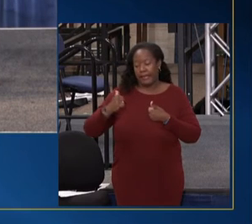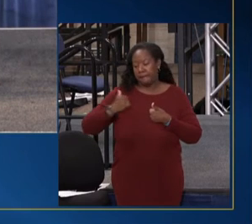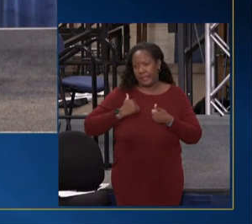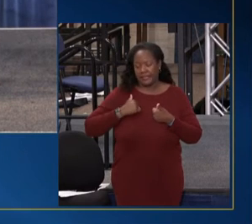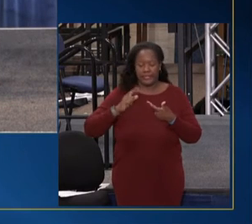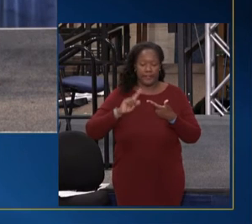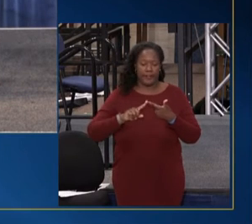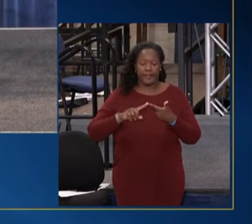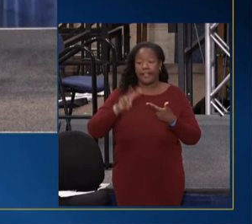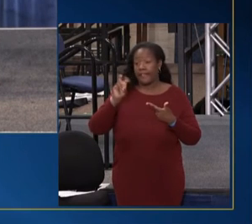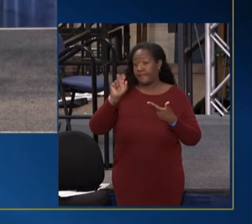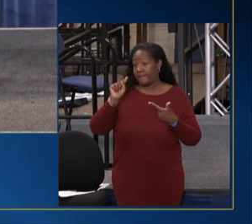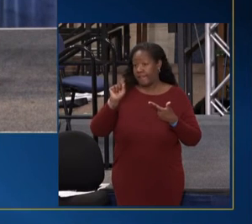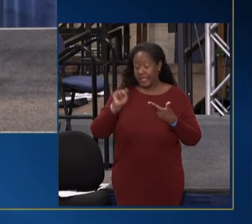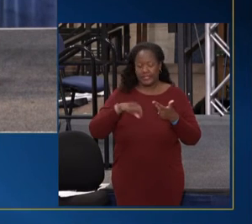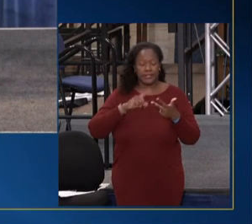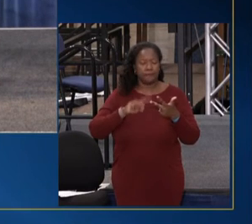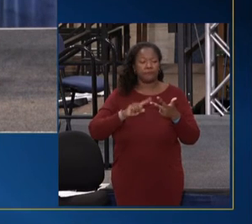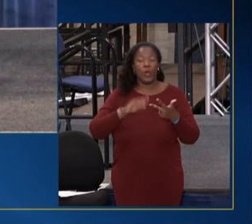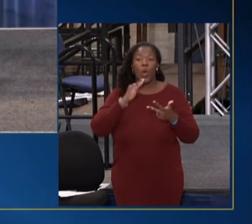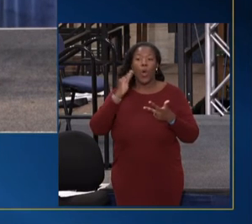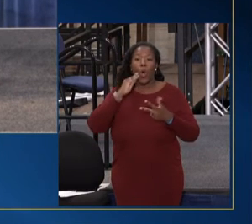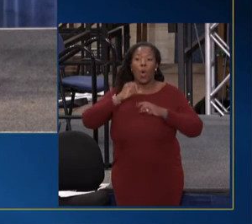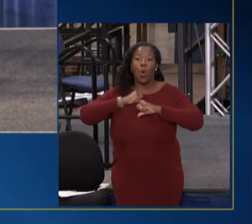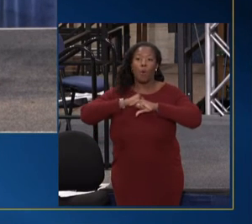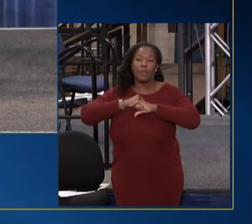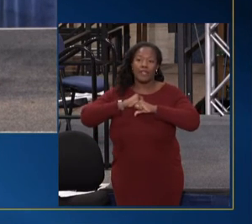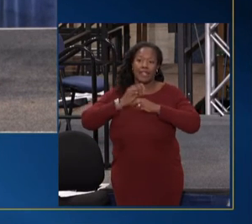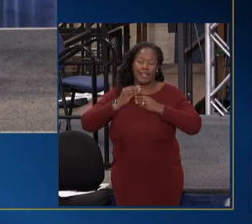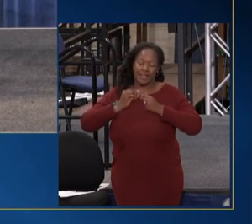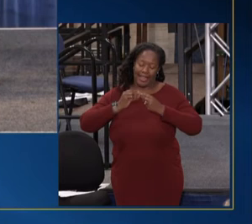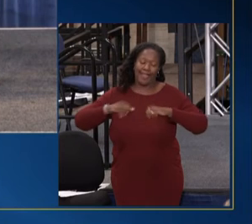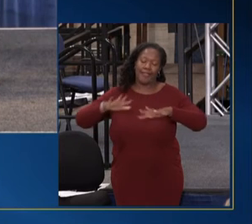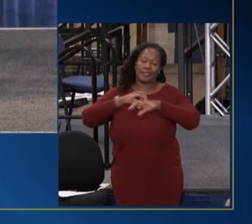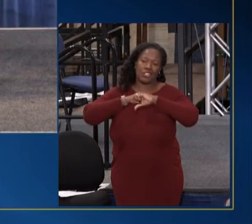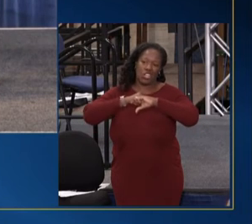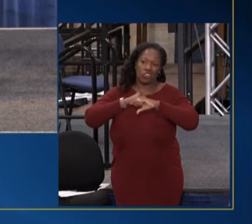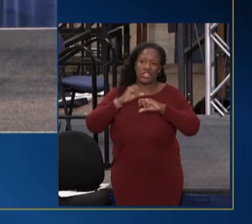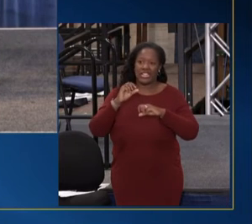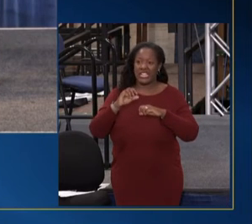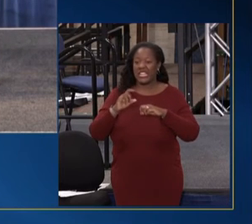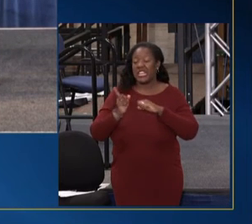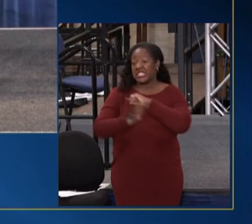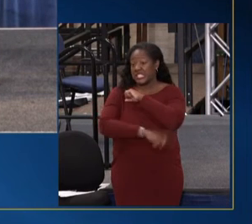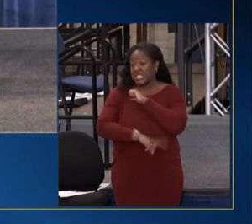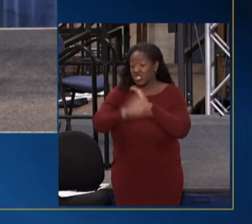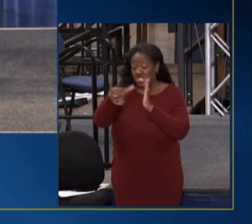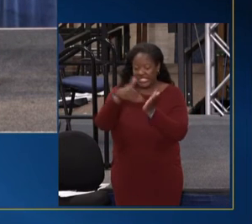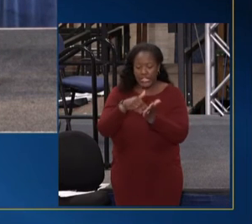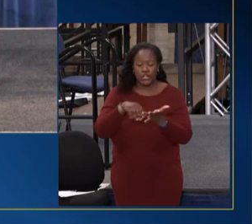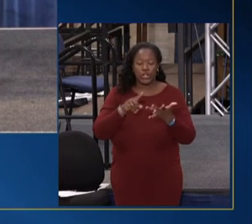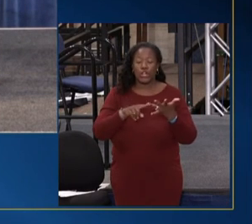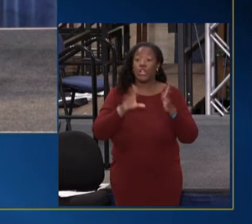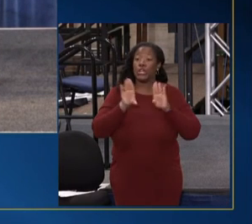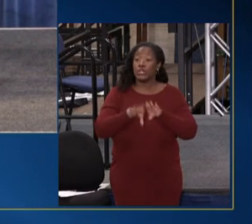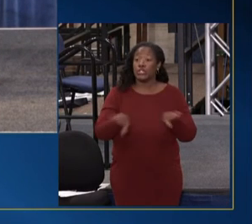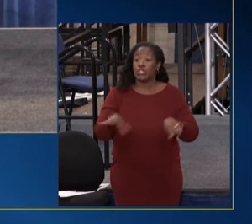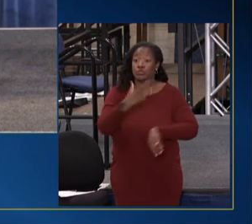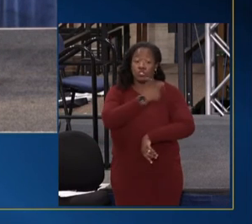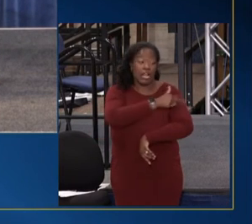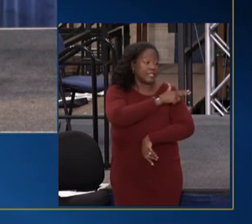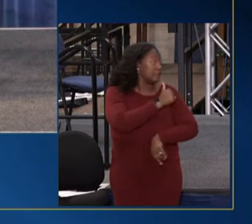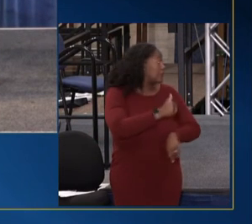Homeland Security detention, for our children's hospitals. So this is something that I want each of you, and I'm gonna get to my next